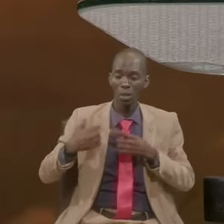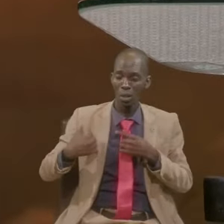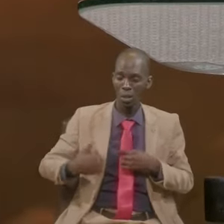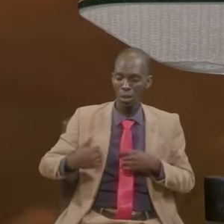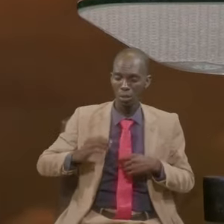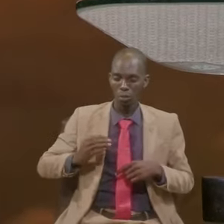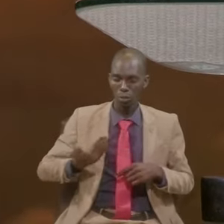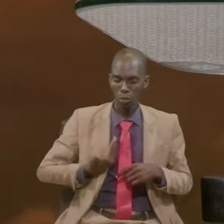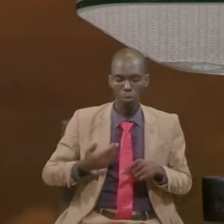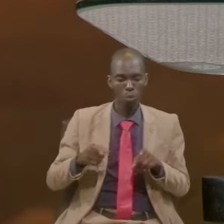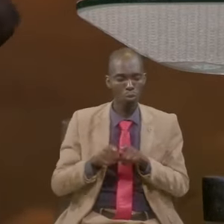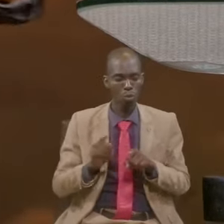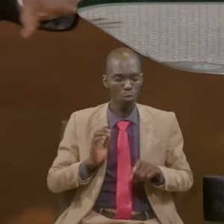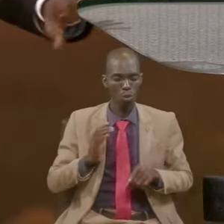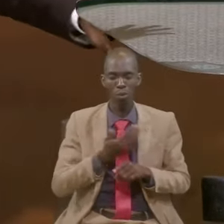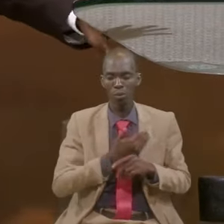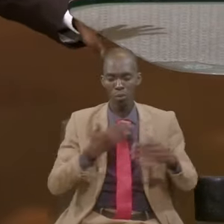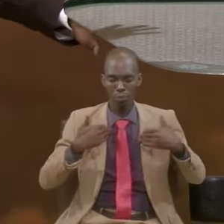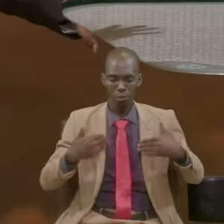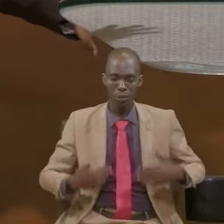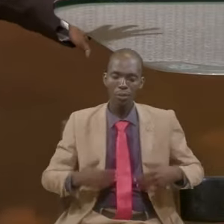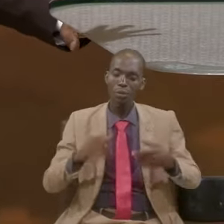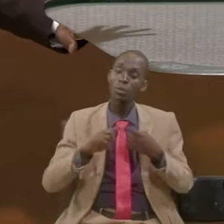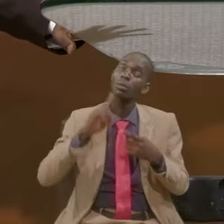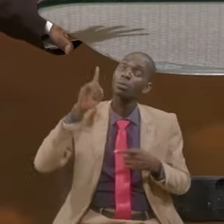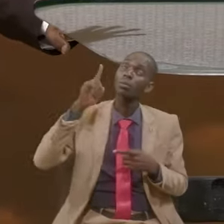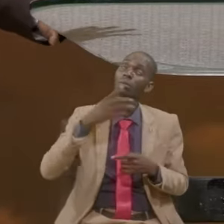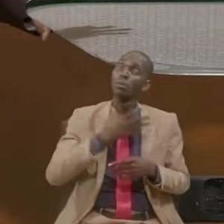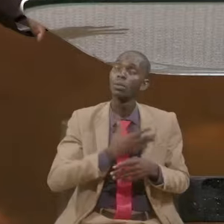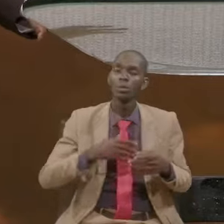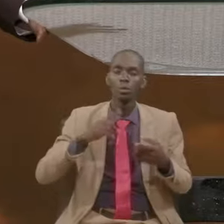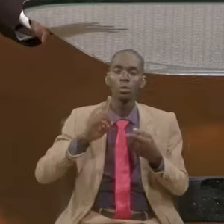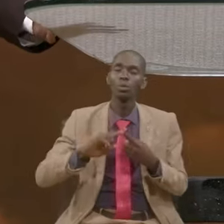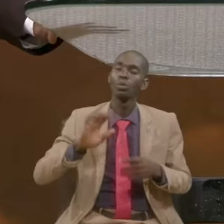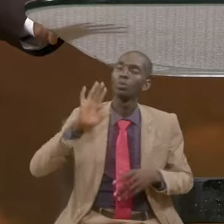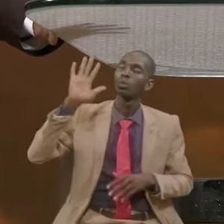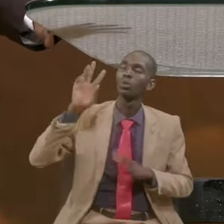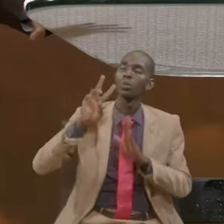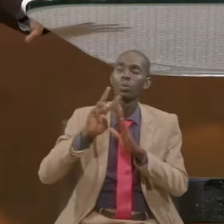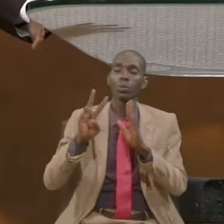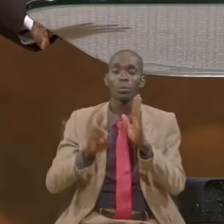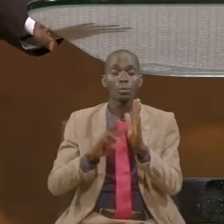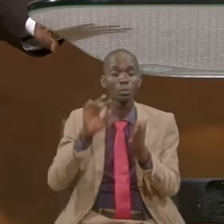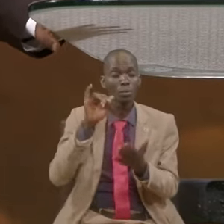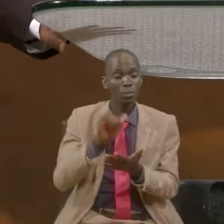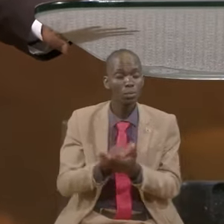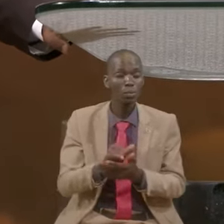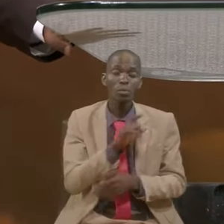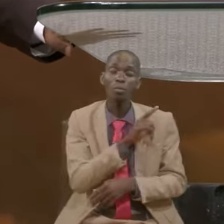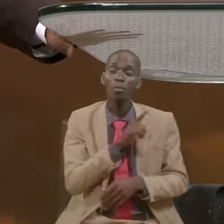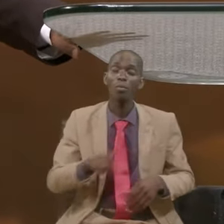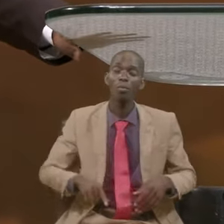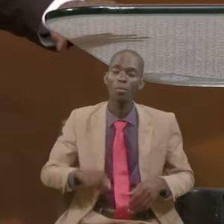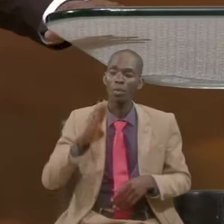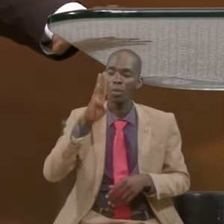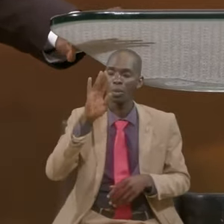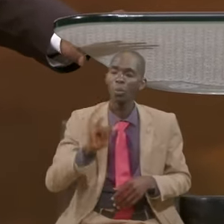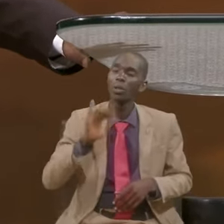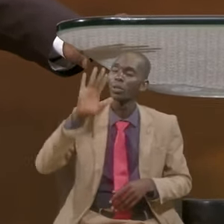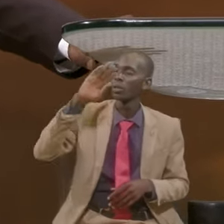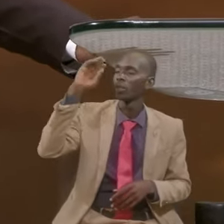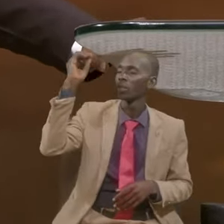even our body unto you and to your will. That, Lord, by your grace, in